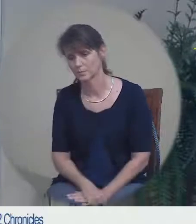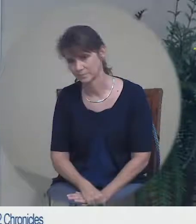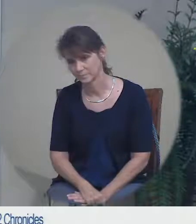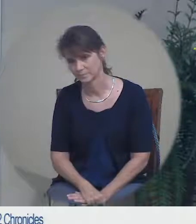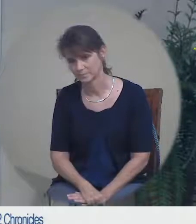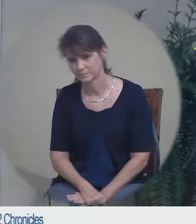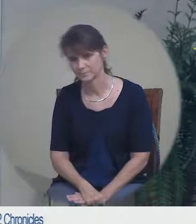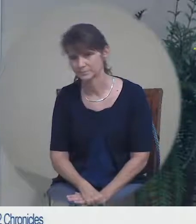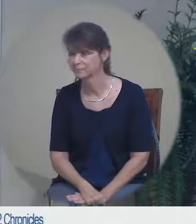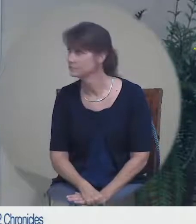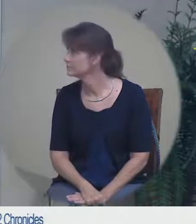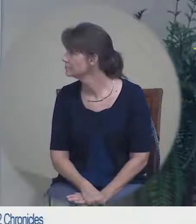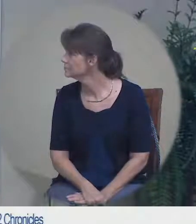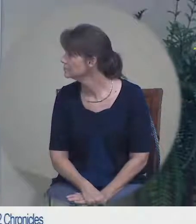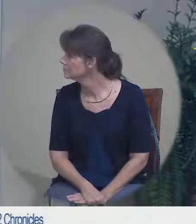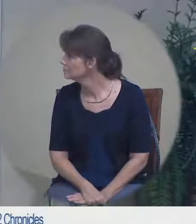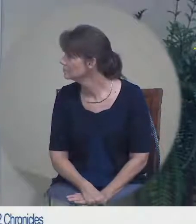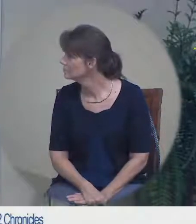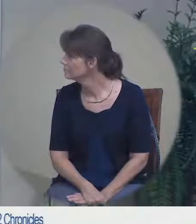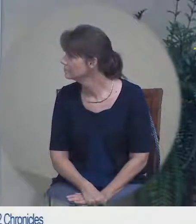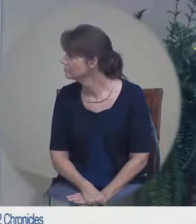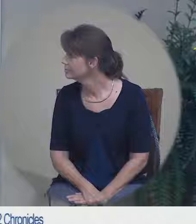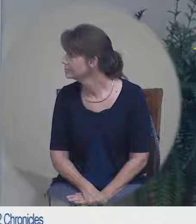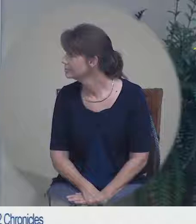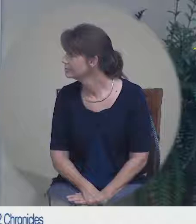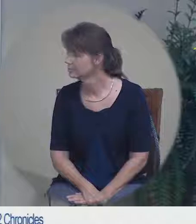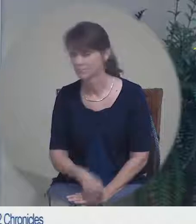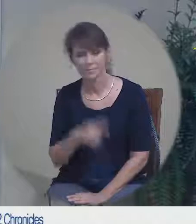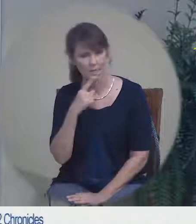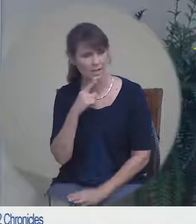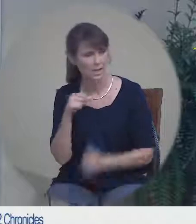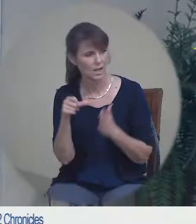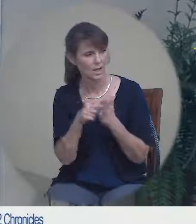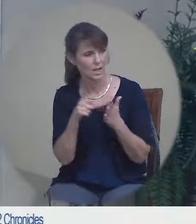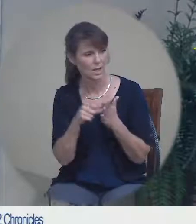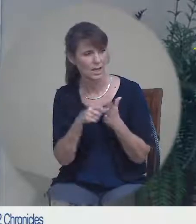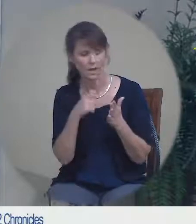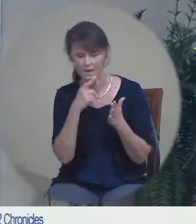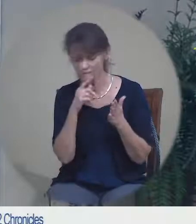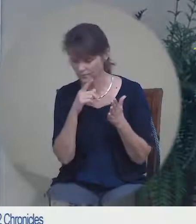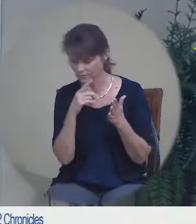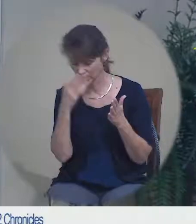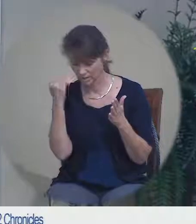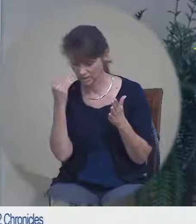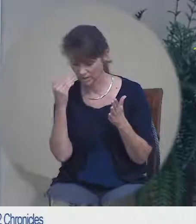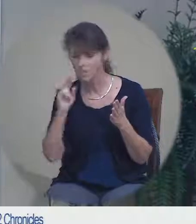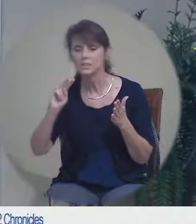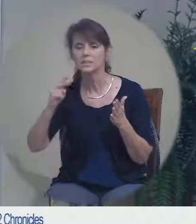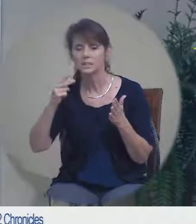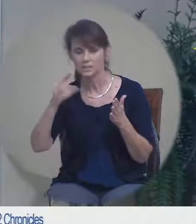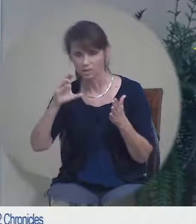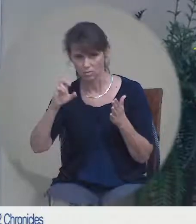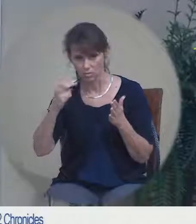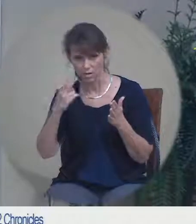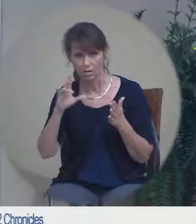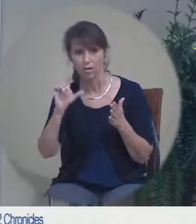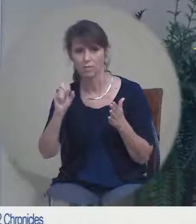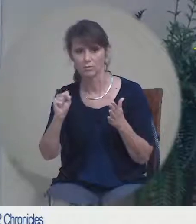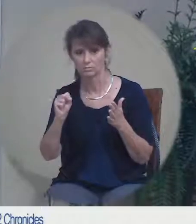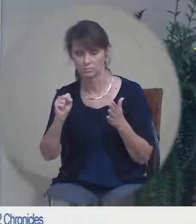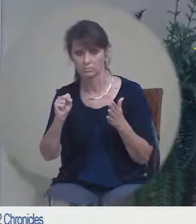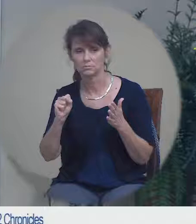am I here? I'm losing my mind. So we'll just look at 2 Chronicles, excuse me.